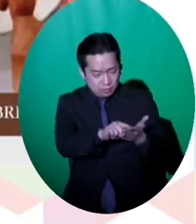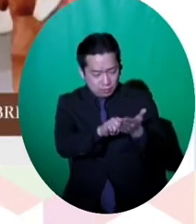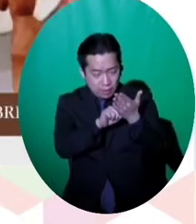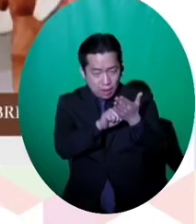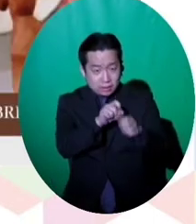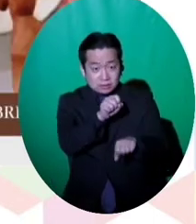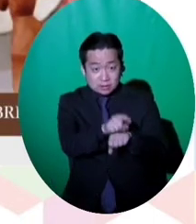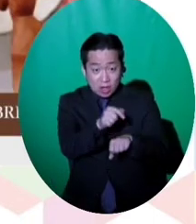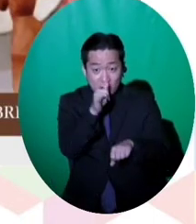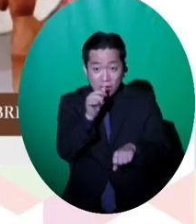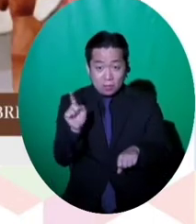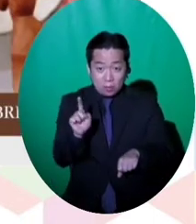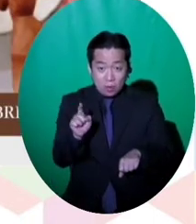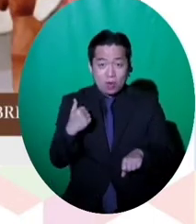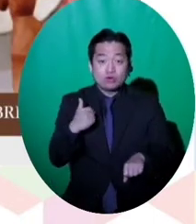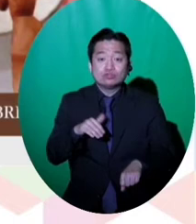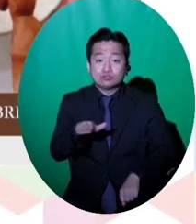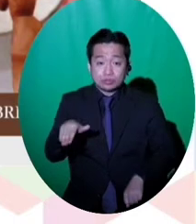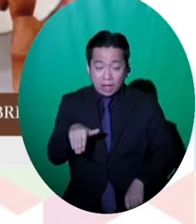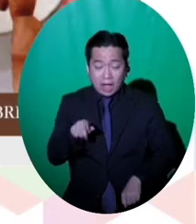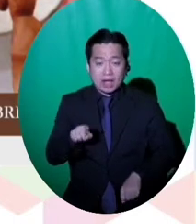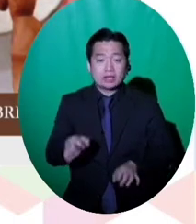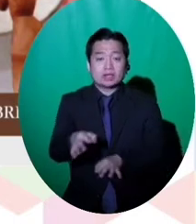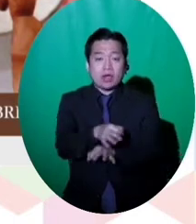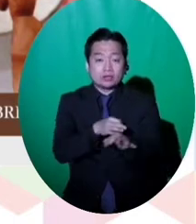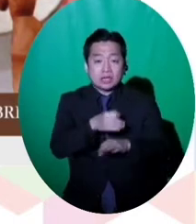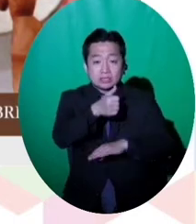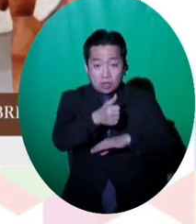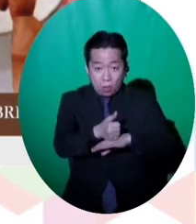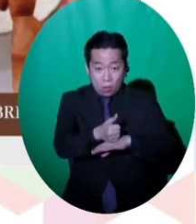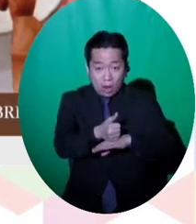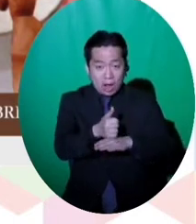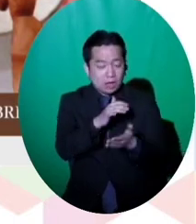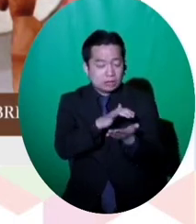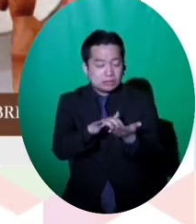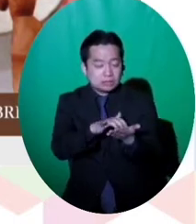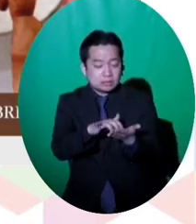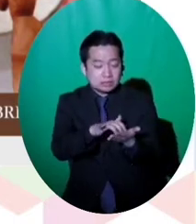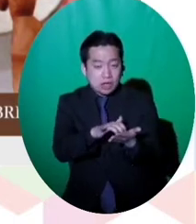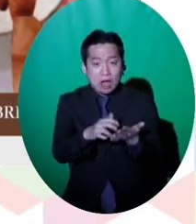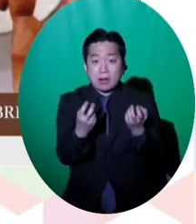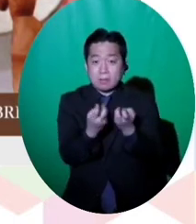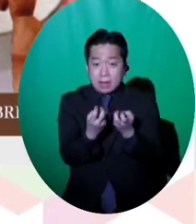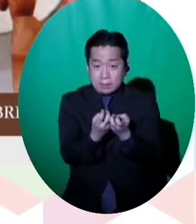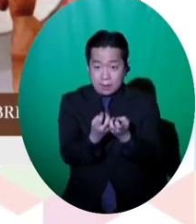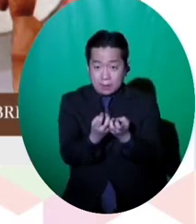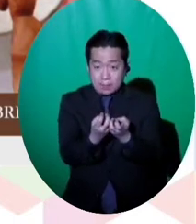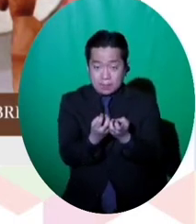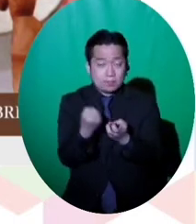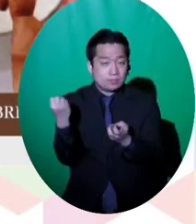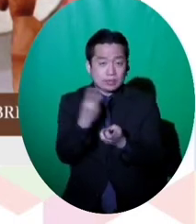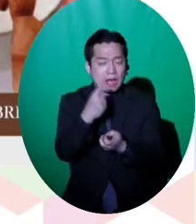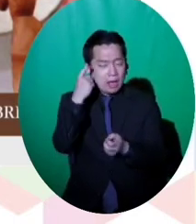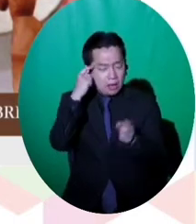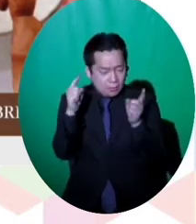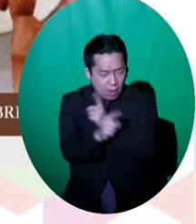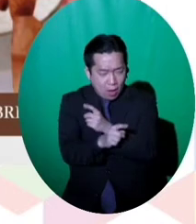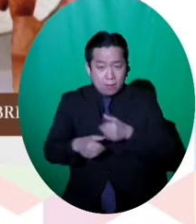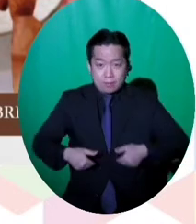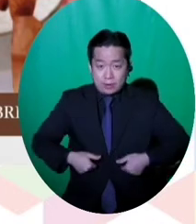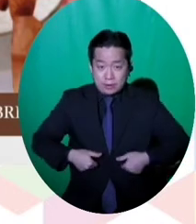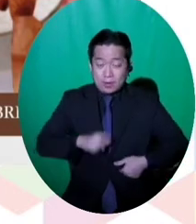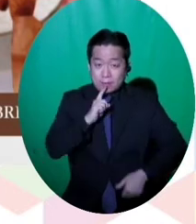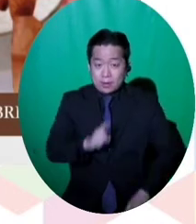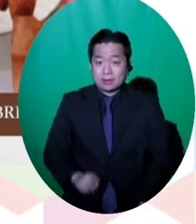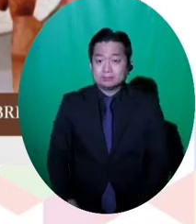progress. So in redirecting your attention to the care economy or the care sector